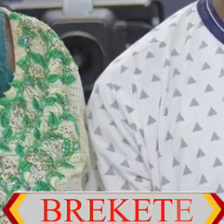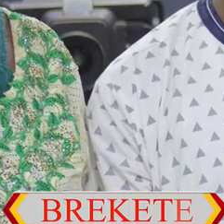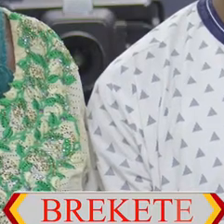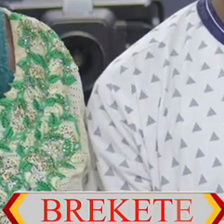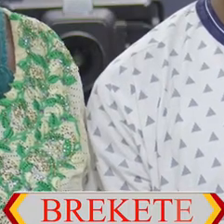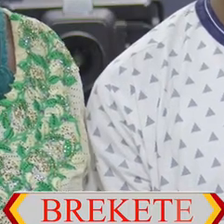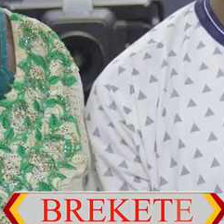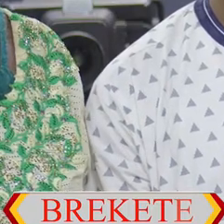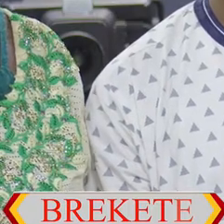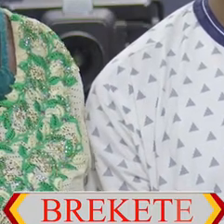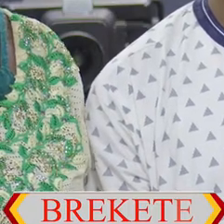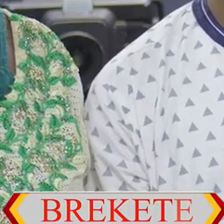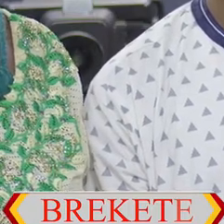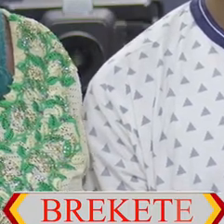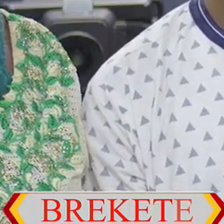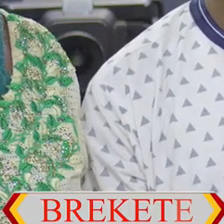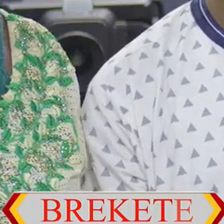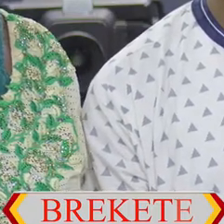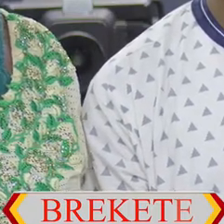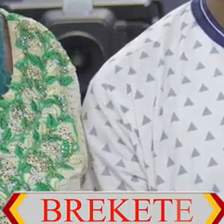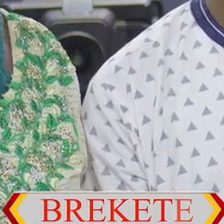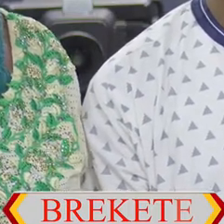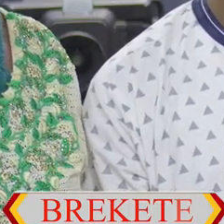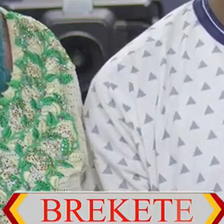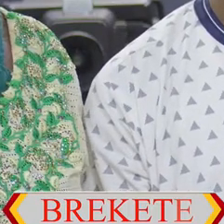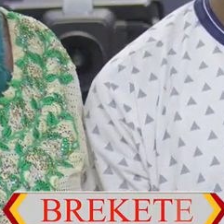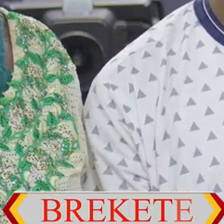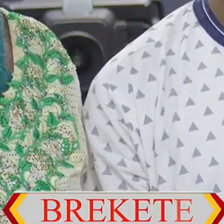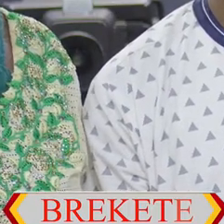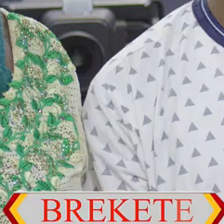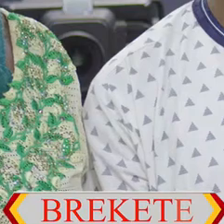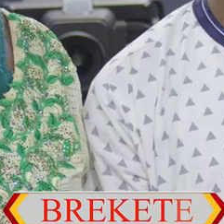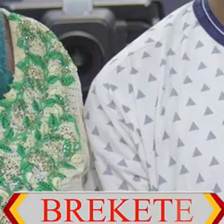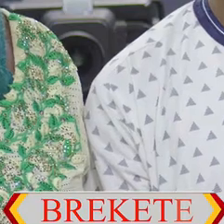today I am dedicating